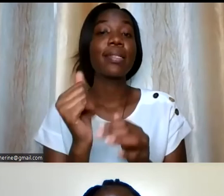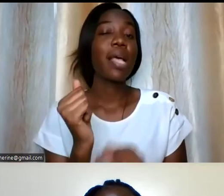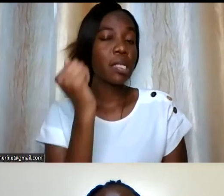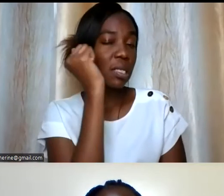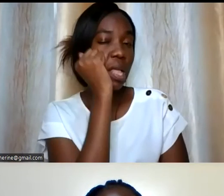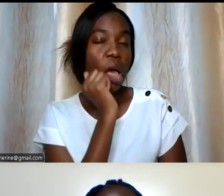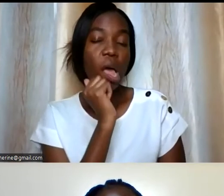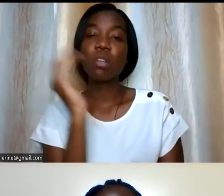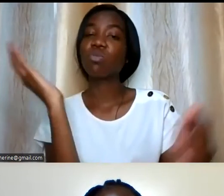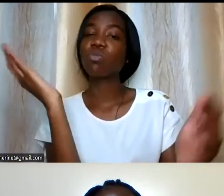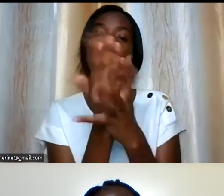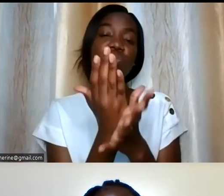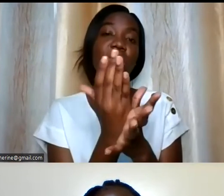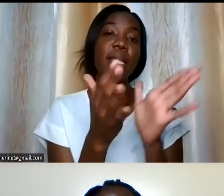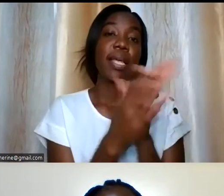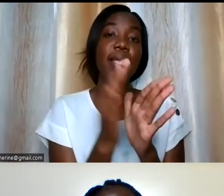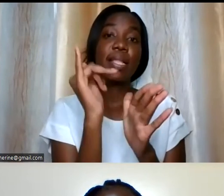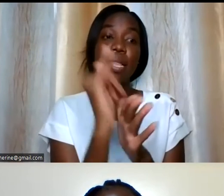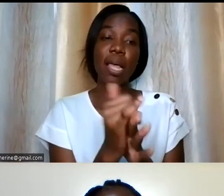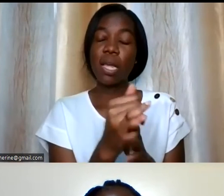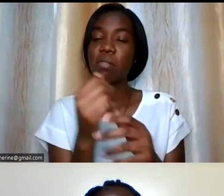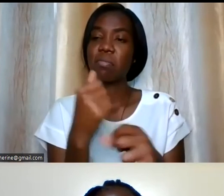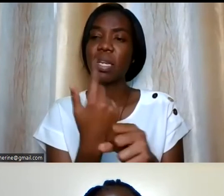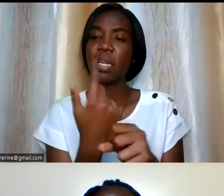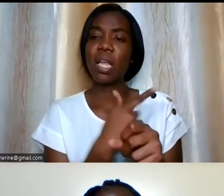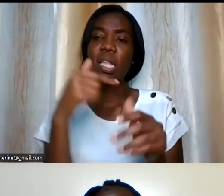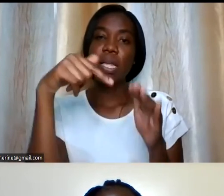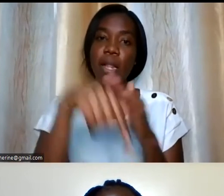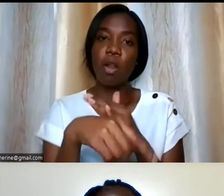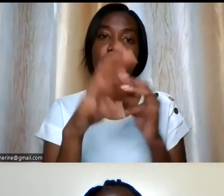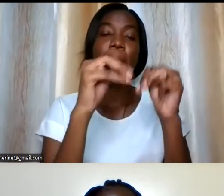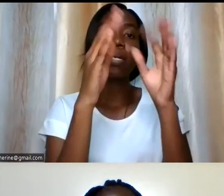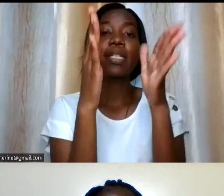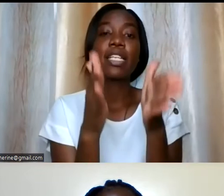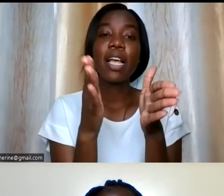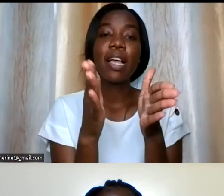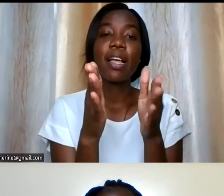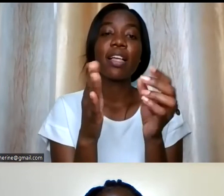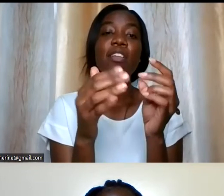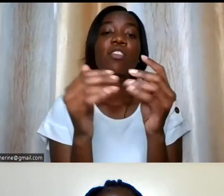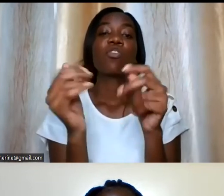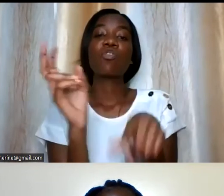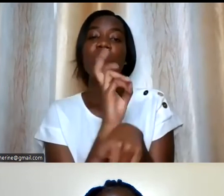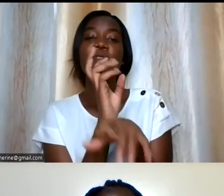that actually trickles down to managers, supervisors, because currently we are